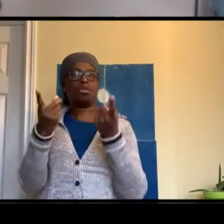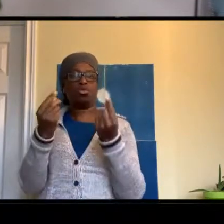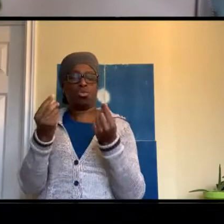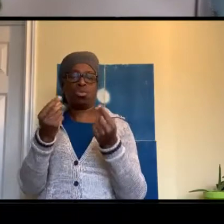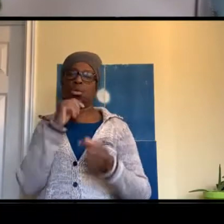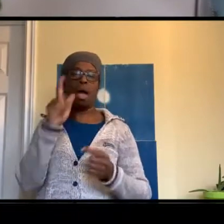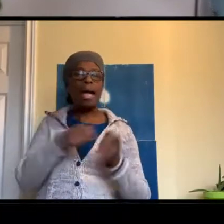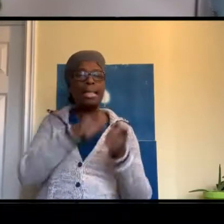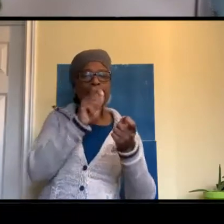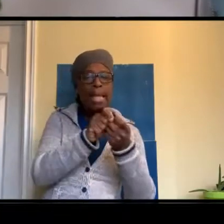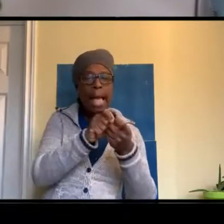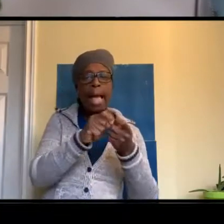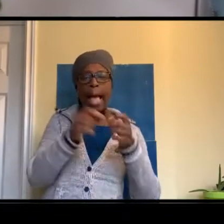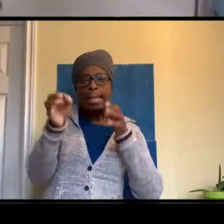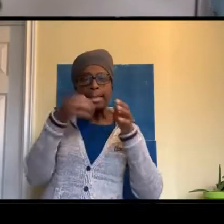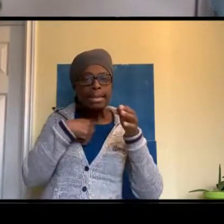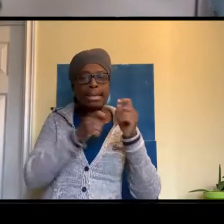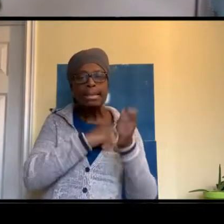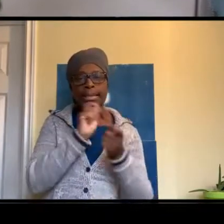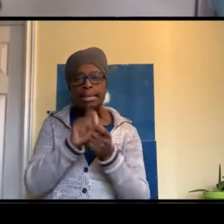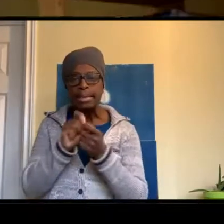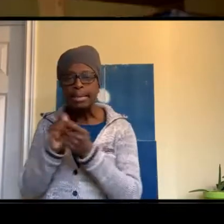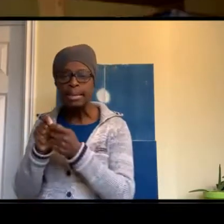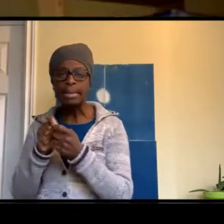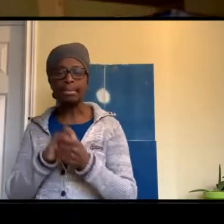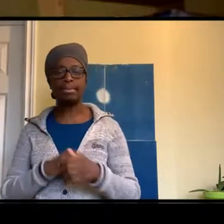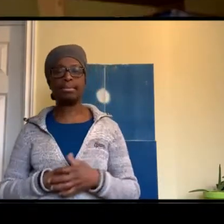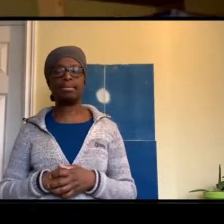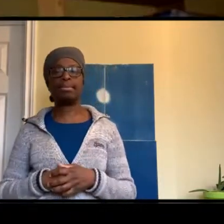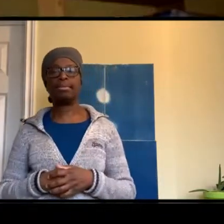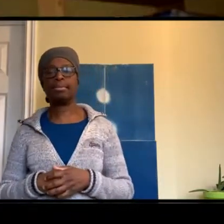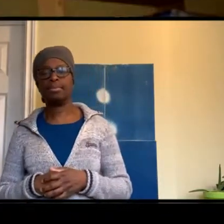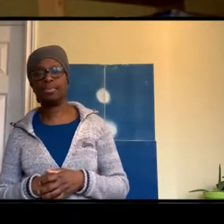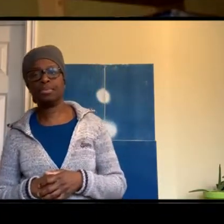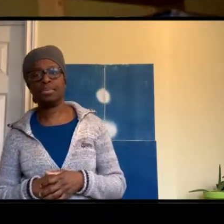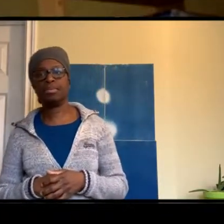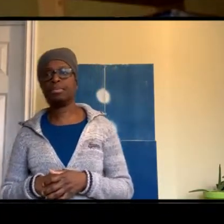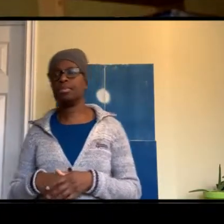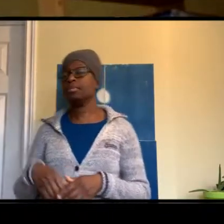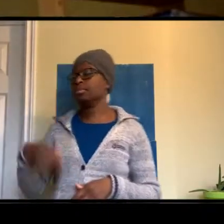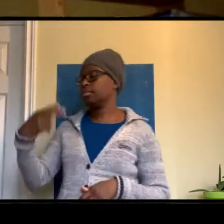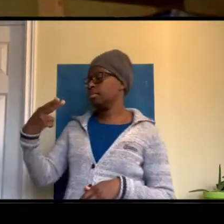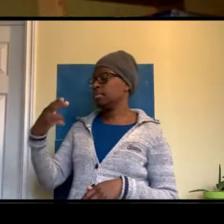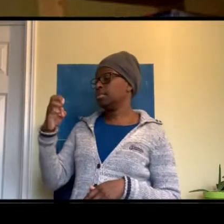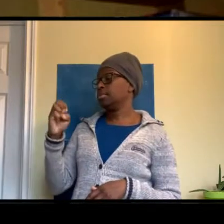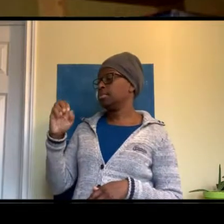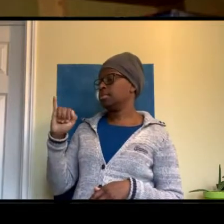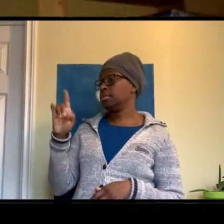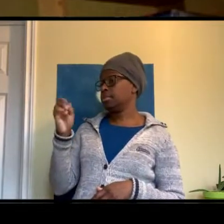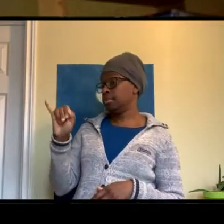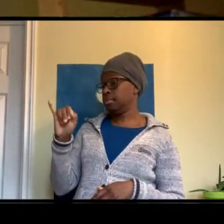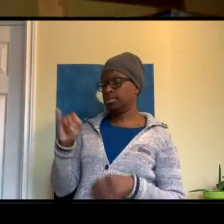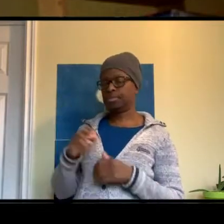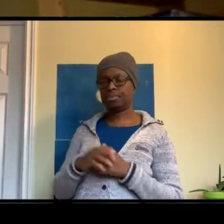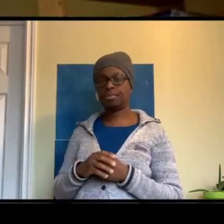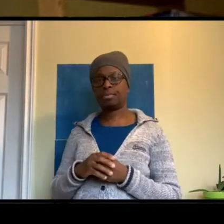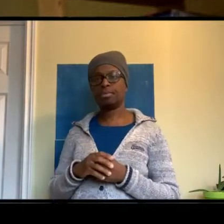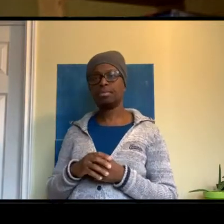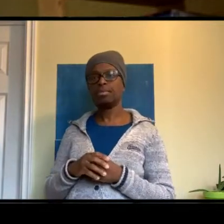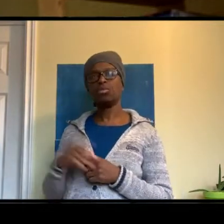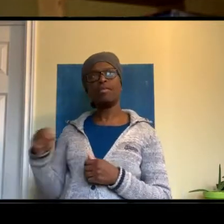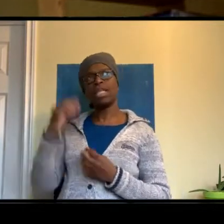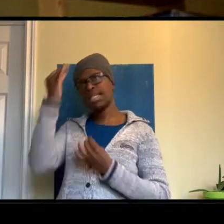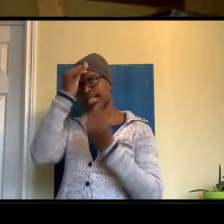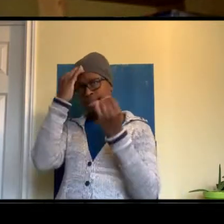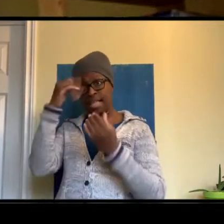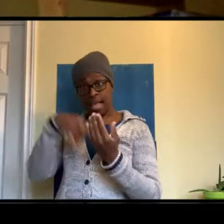having everything figured out. I think another way to say that too, Kelsey, in terms of your mission, is figuring out how you're going to make the statement that